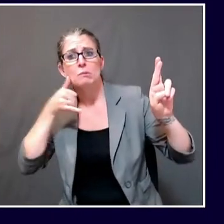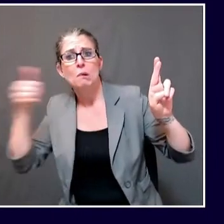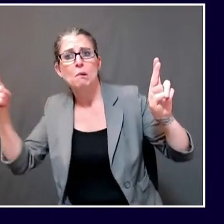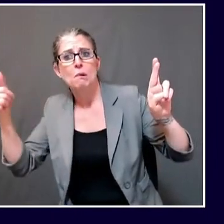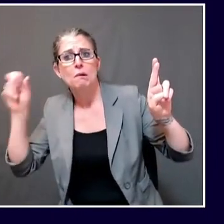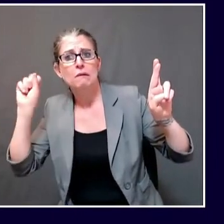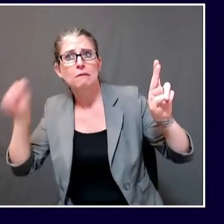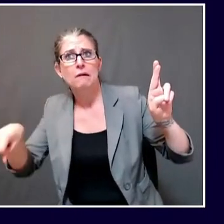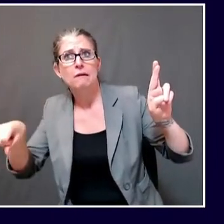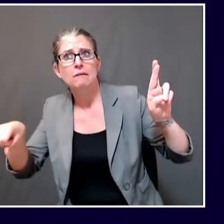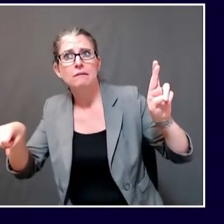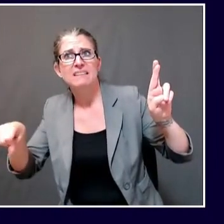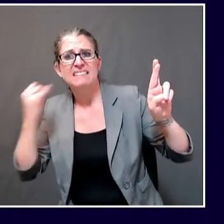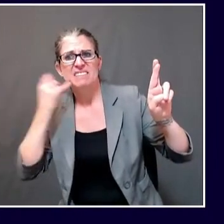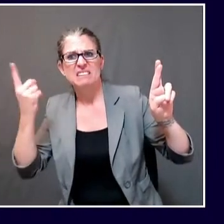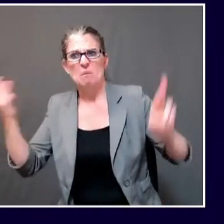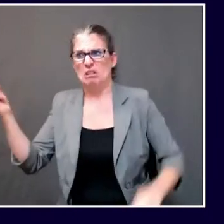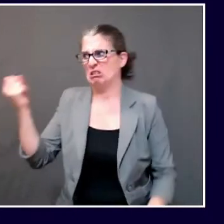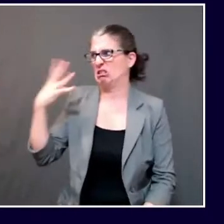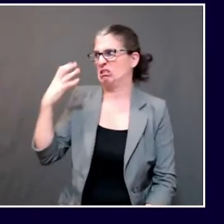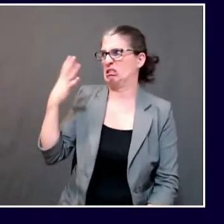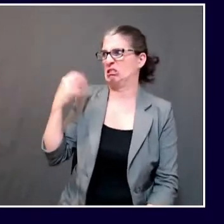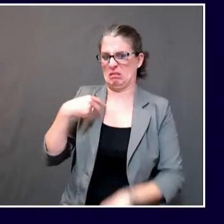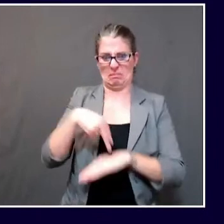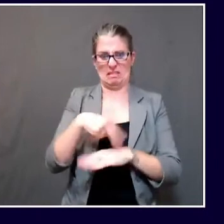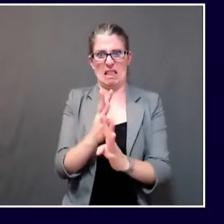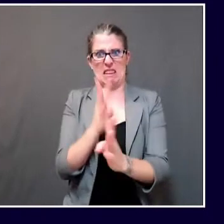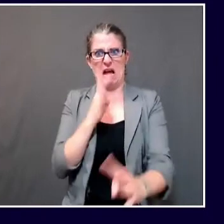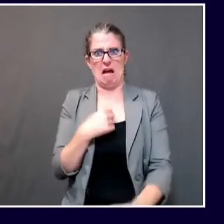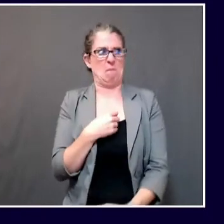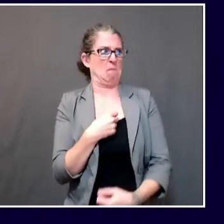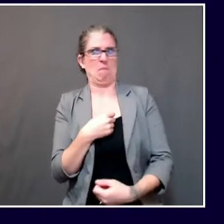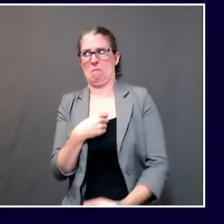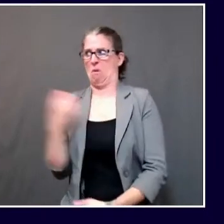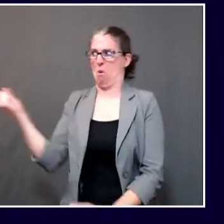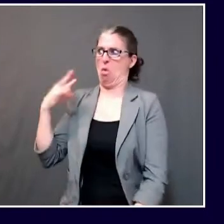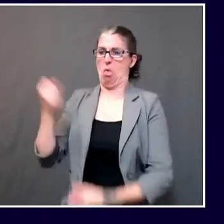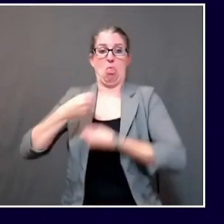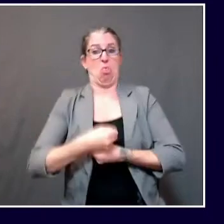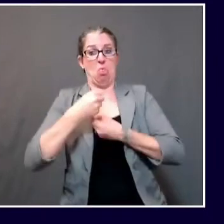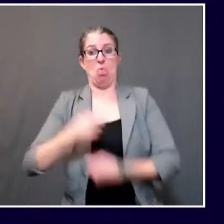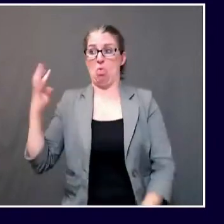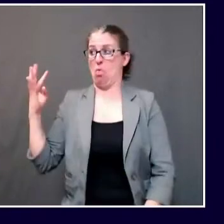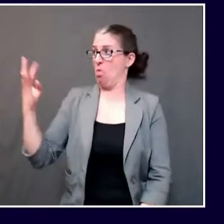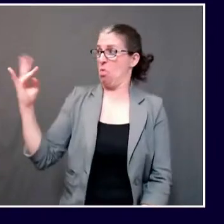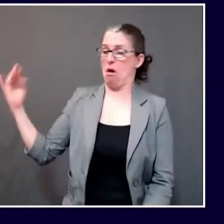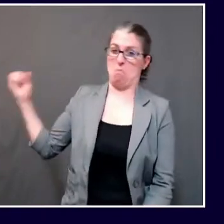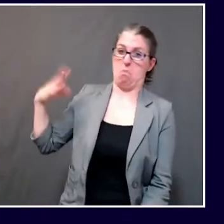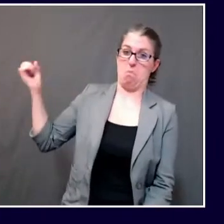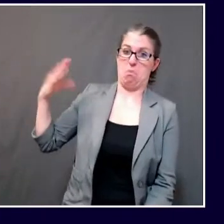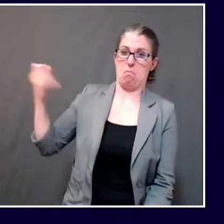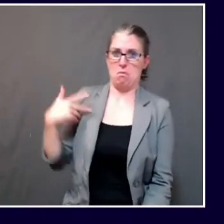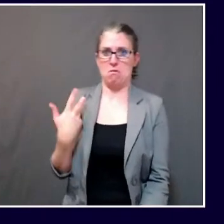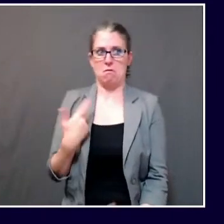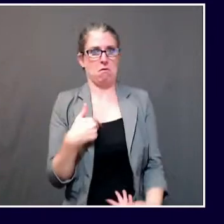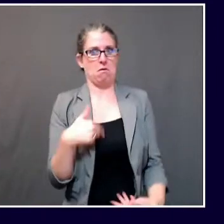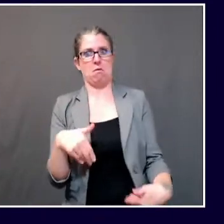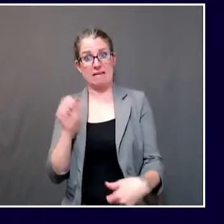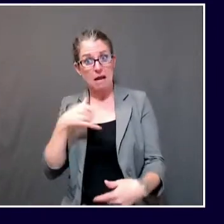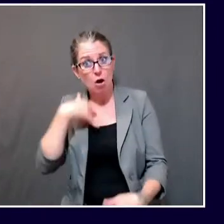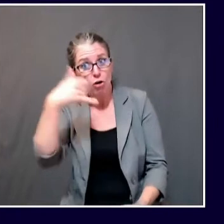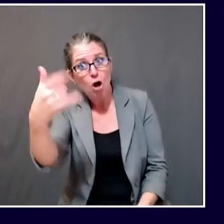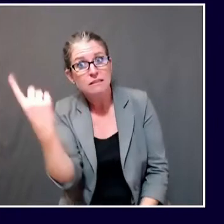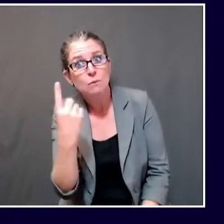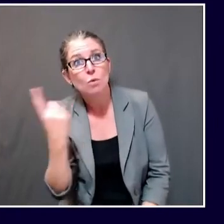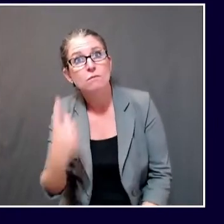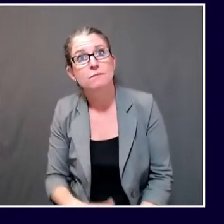and report that? Yes, we have our election division by the phones all day on election day, and they